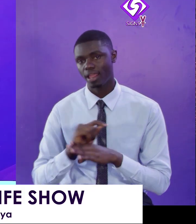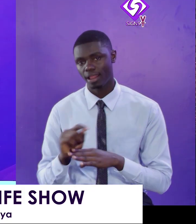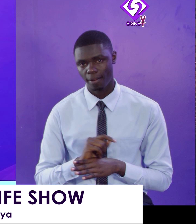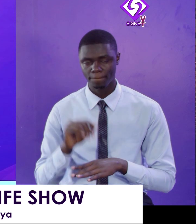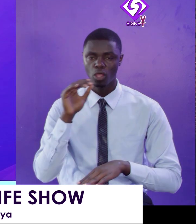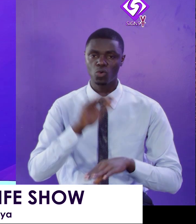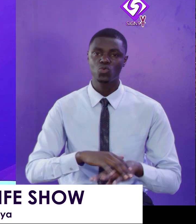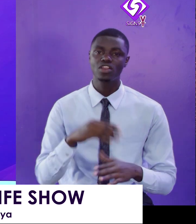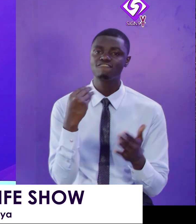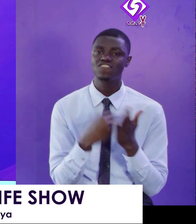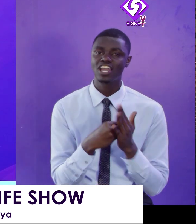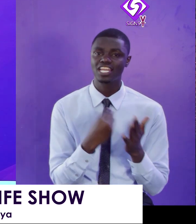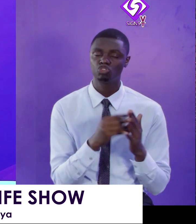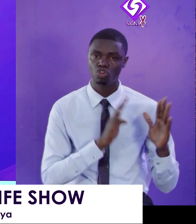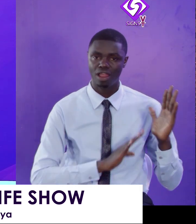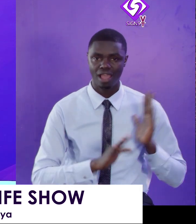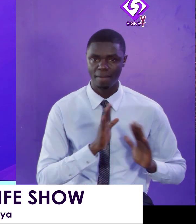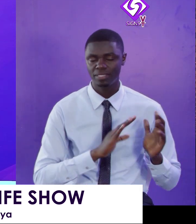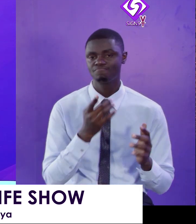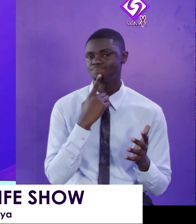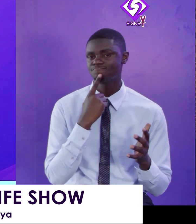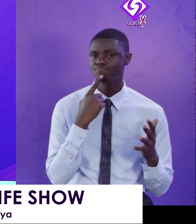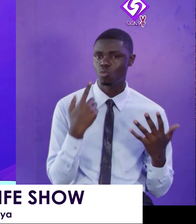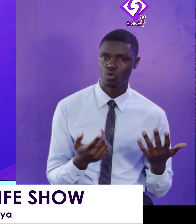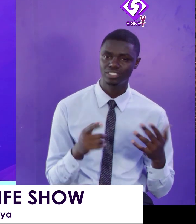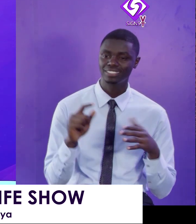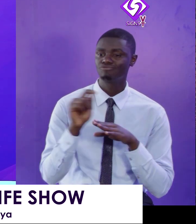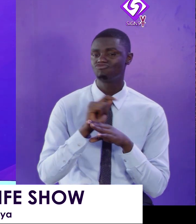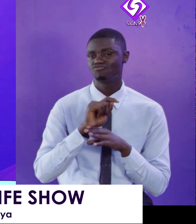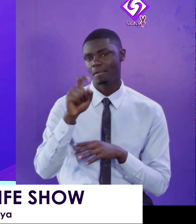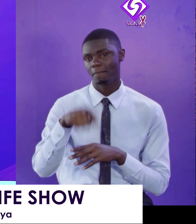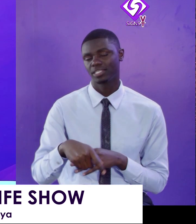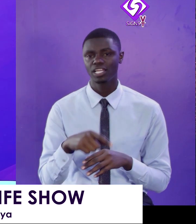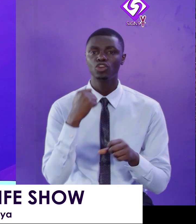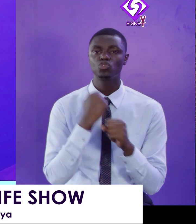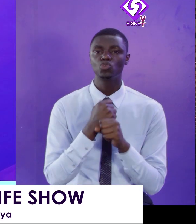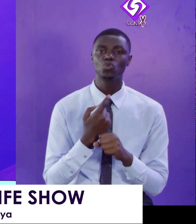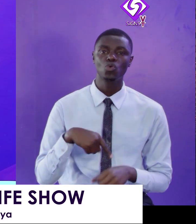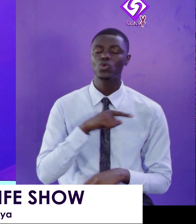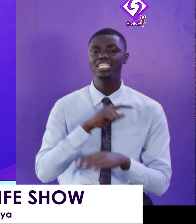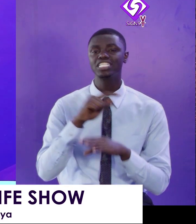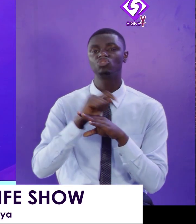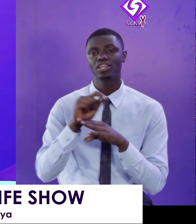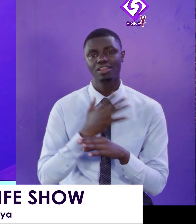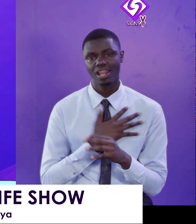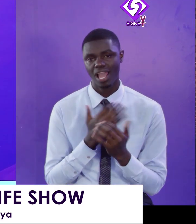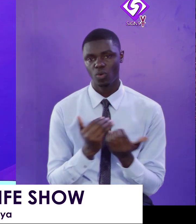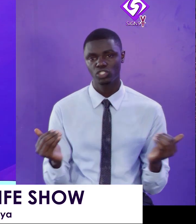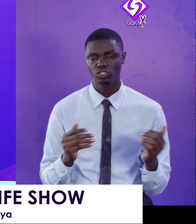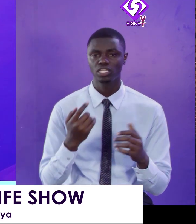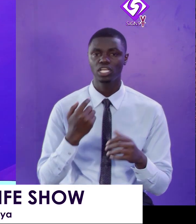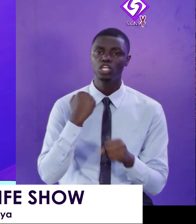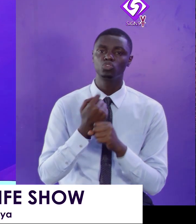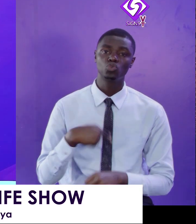Good financial habits demands training. Do we train our children? Do we do that? Do we